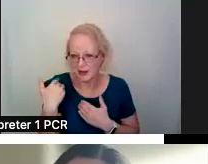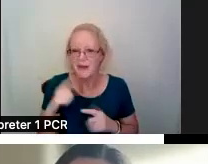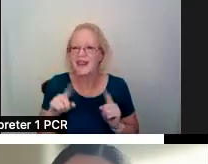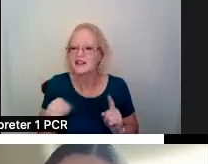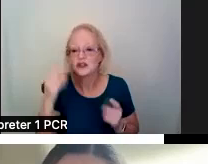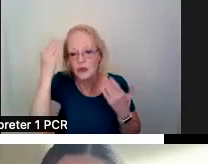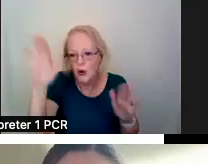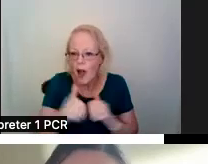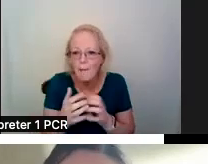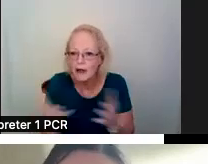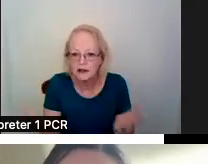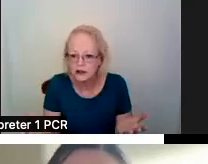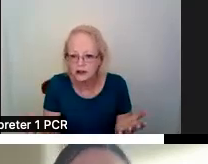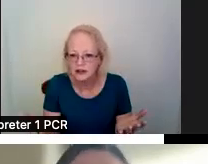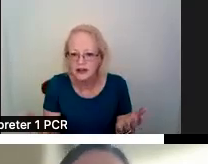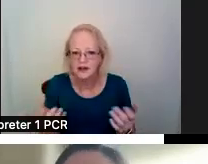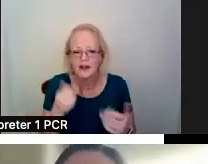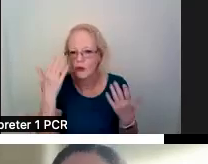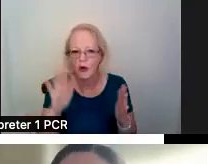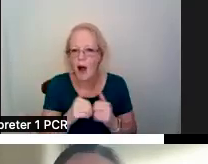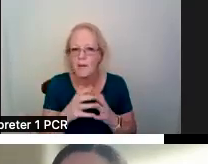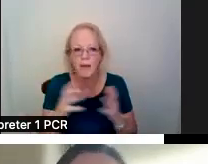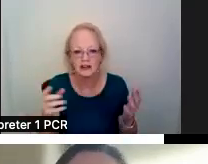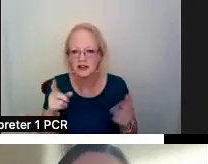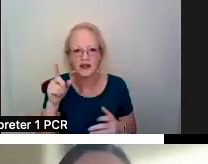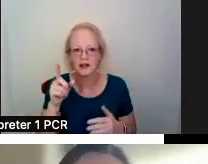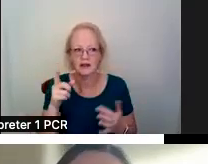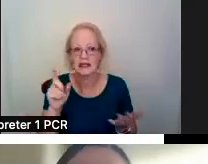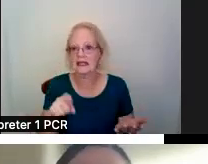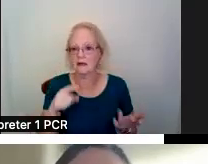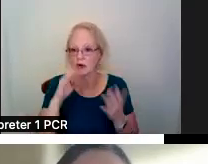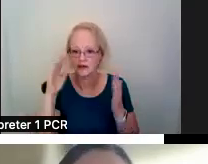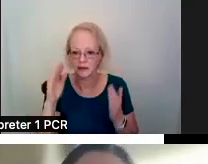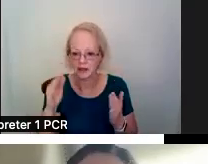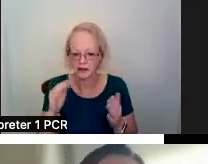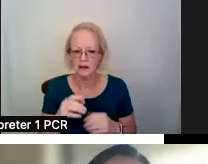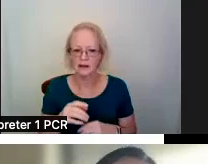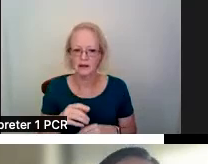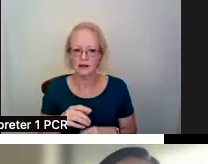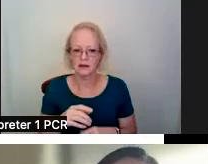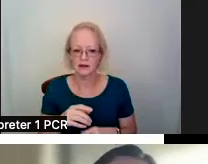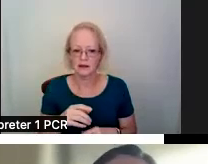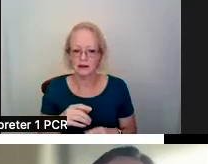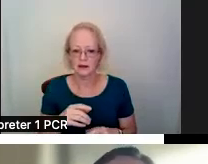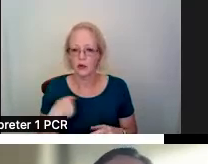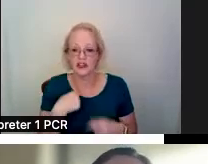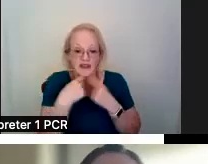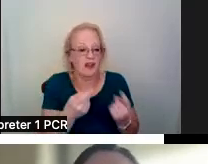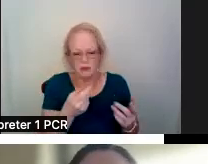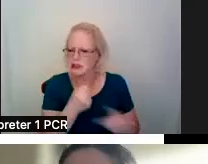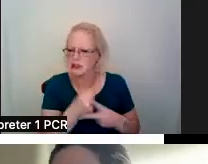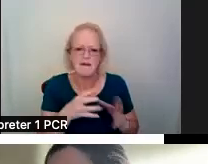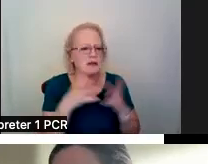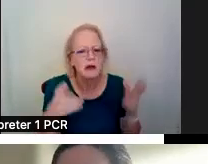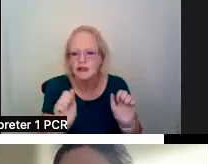they are expecting or needing. We are at this moment guiding them to just save as much as you can.